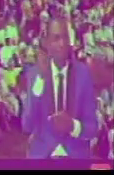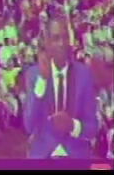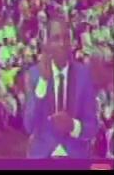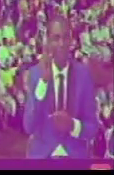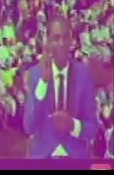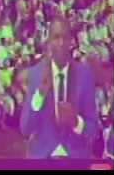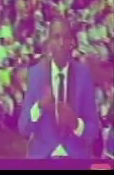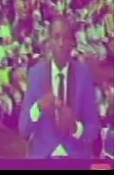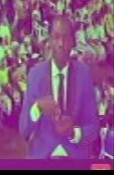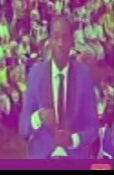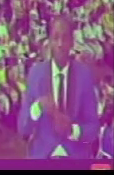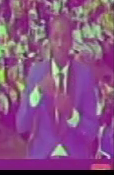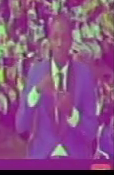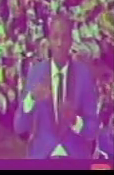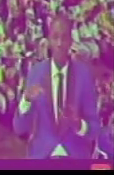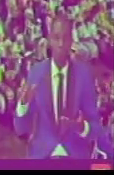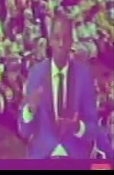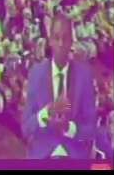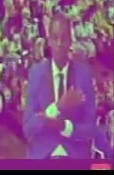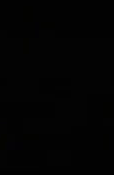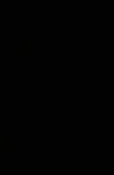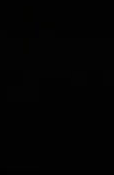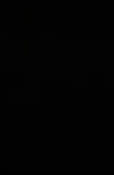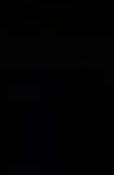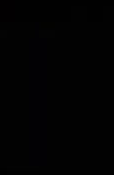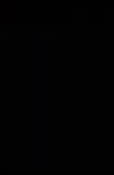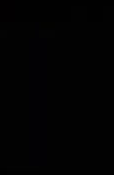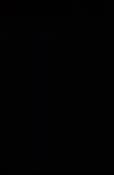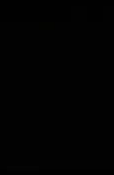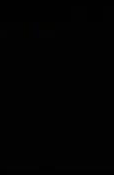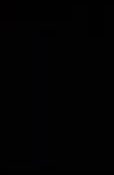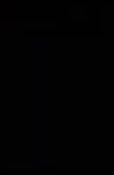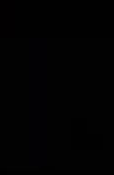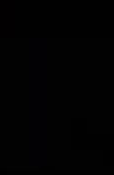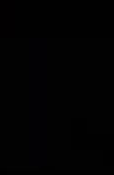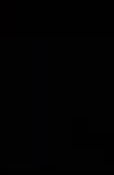We want to listen to a special orientation.